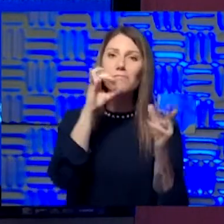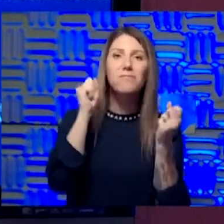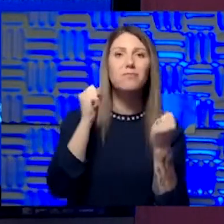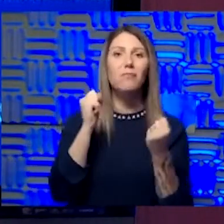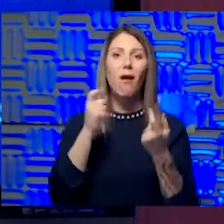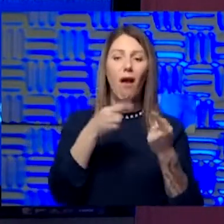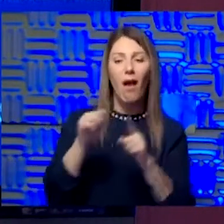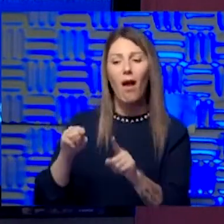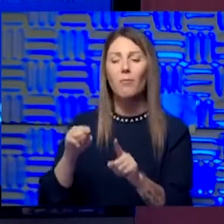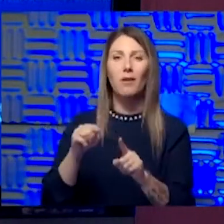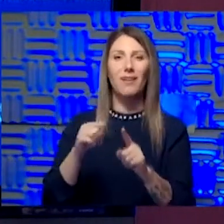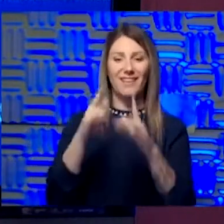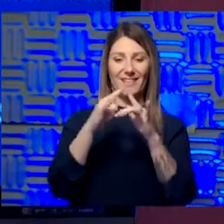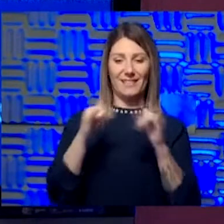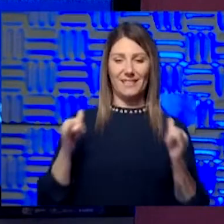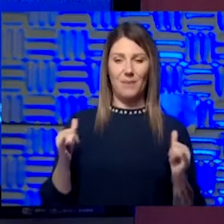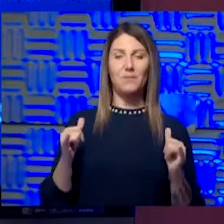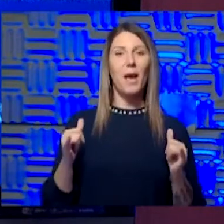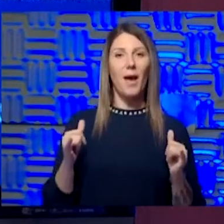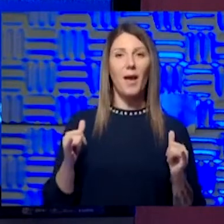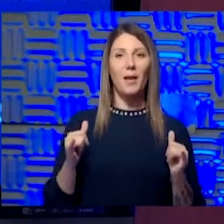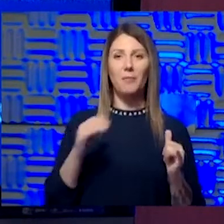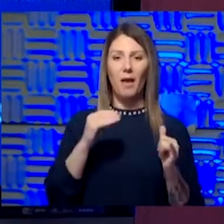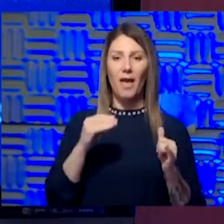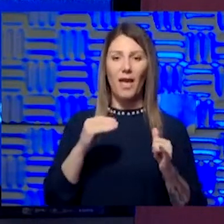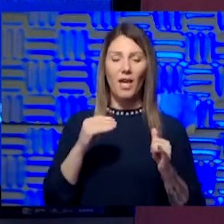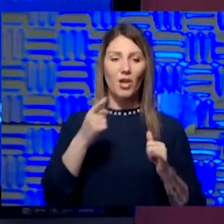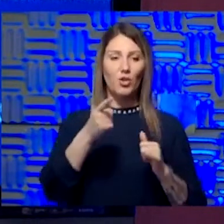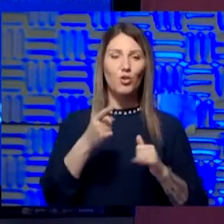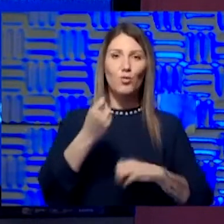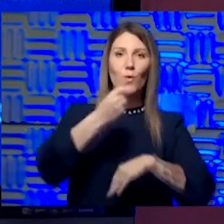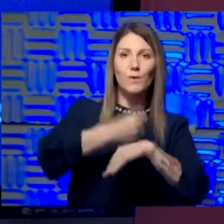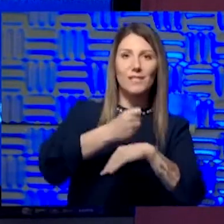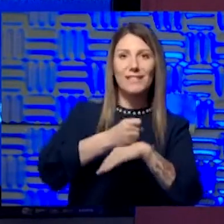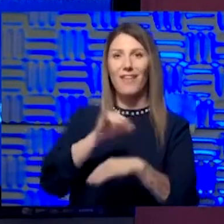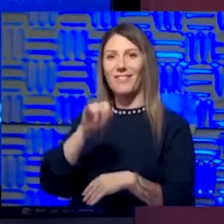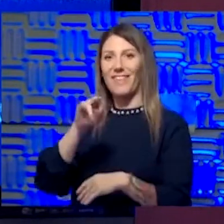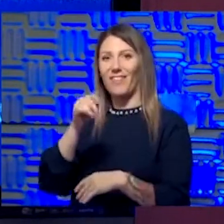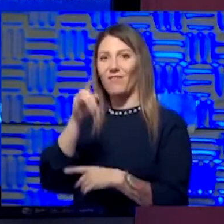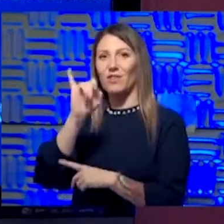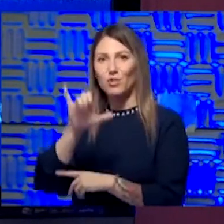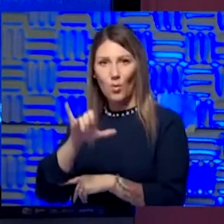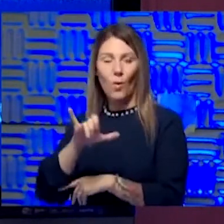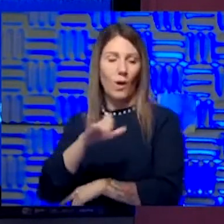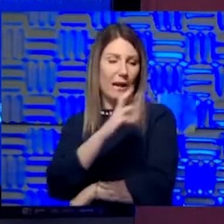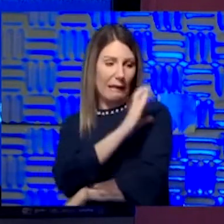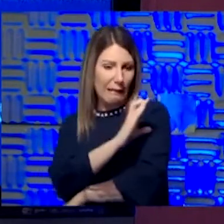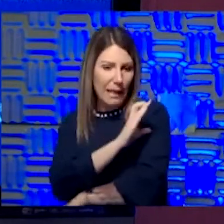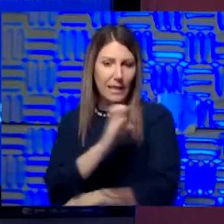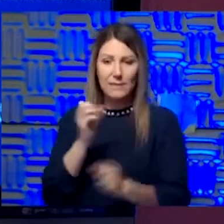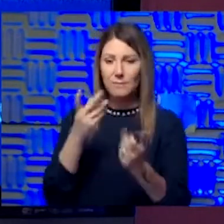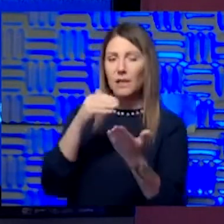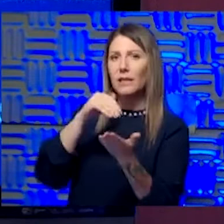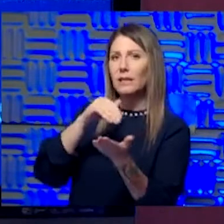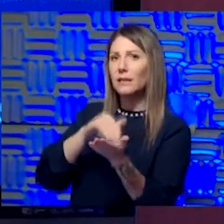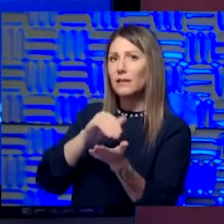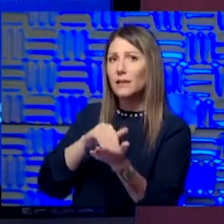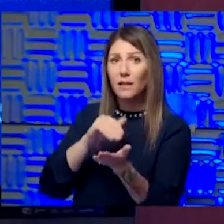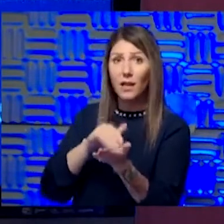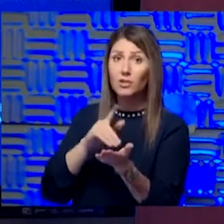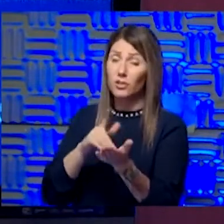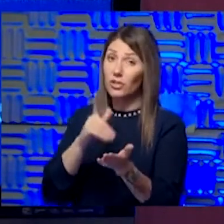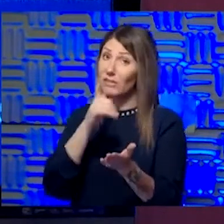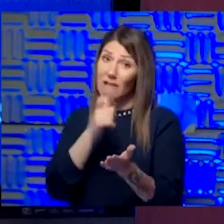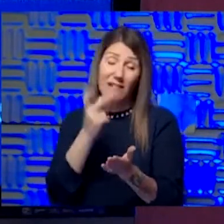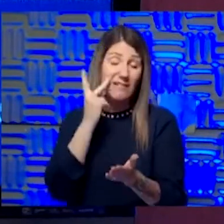cutting elective surgeries and by closing down ambulatory clinics, a lot of physicians are going to see less compensation.